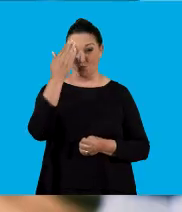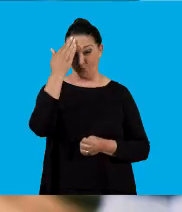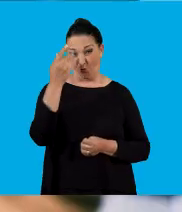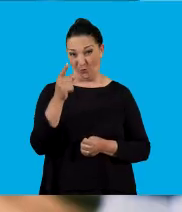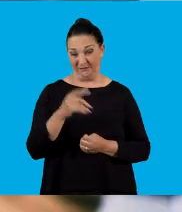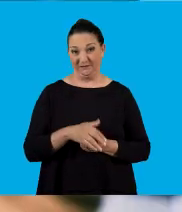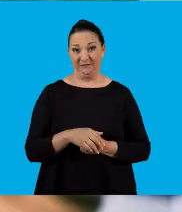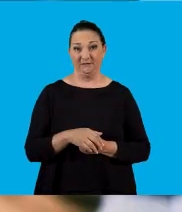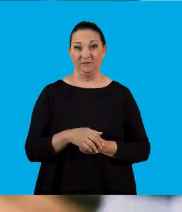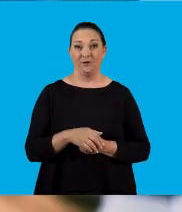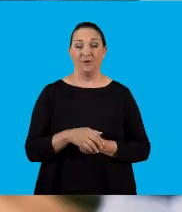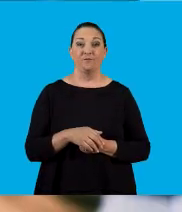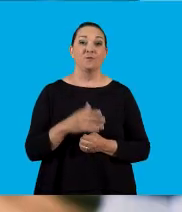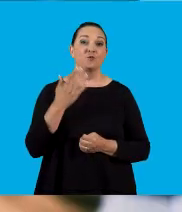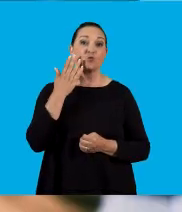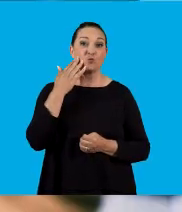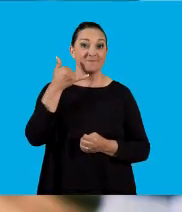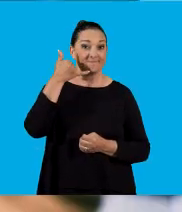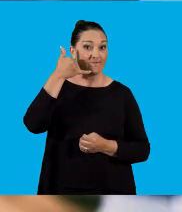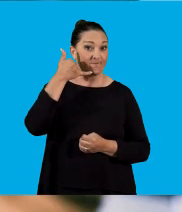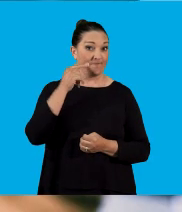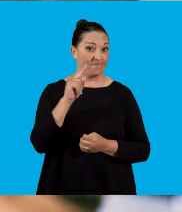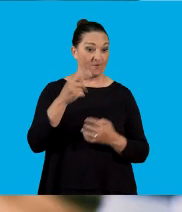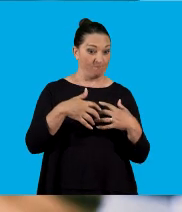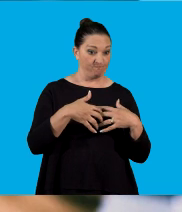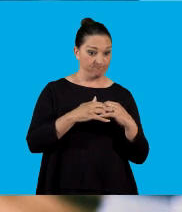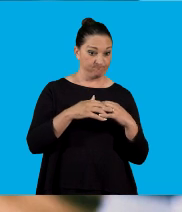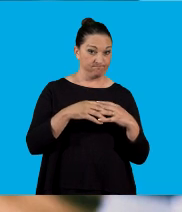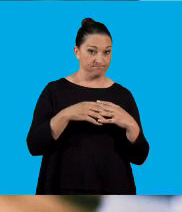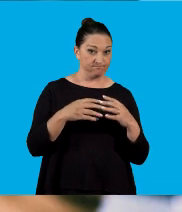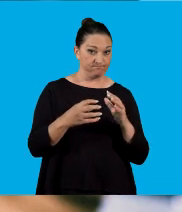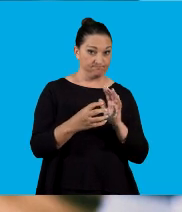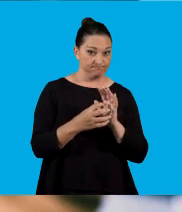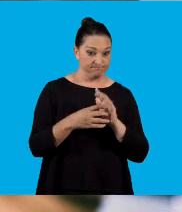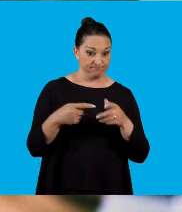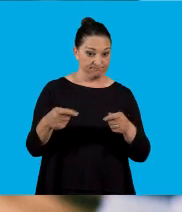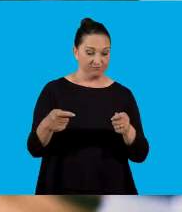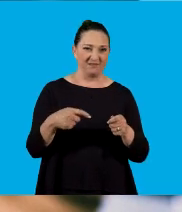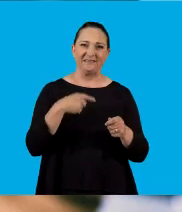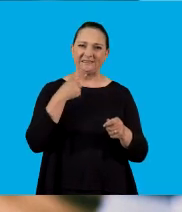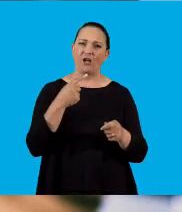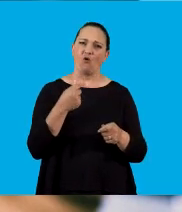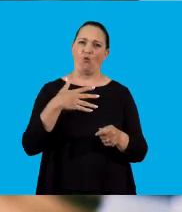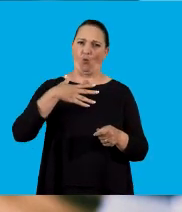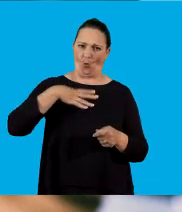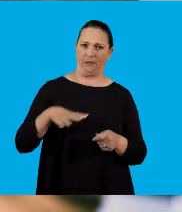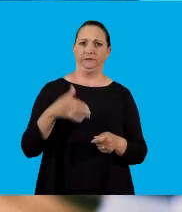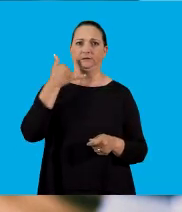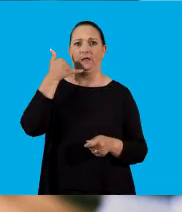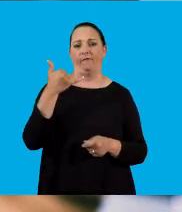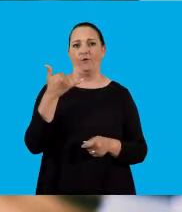did you know when cell phones were introduced in the market, they were categorized as ones?